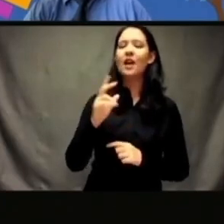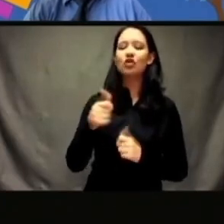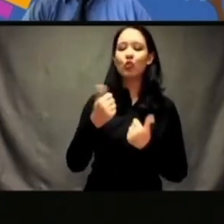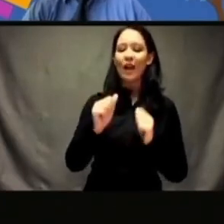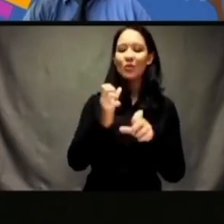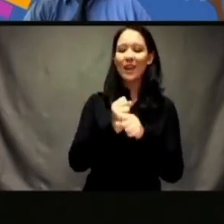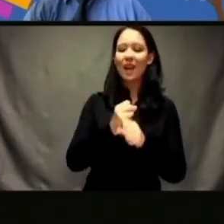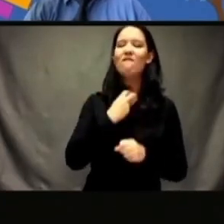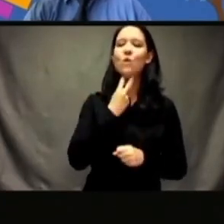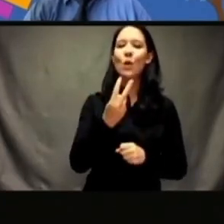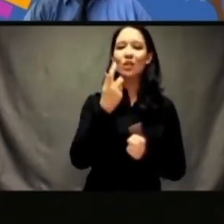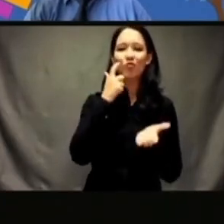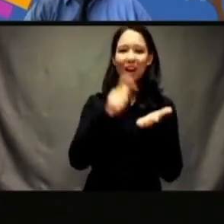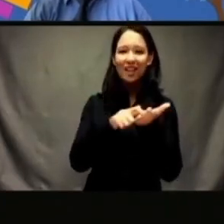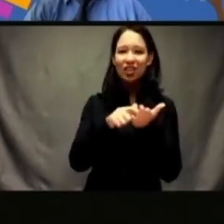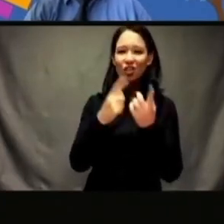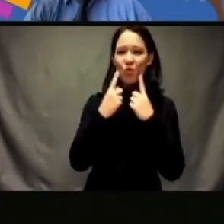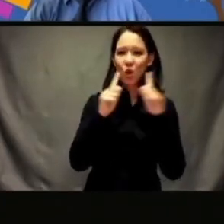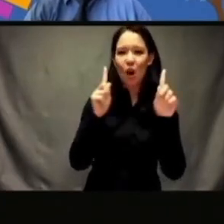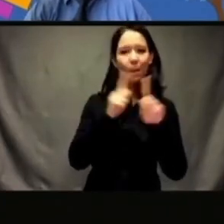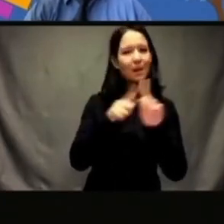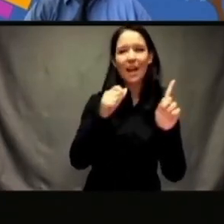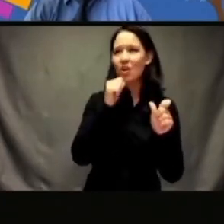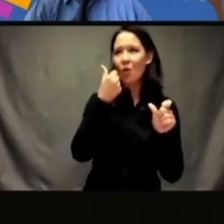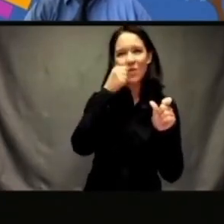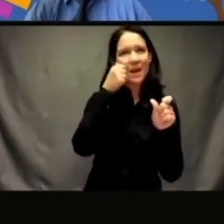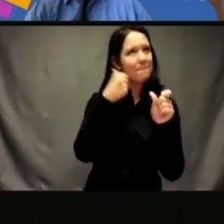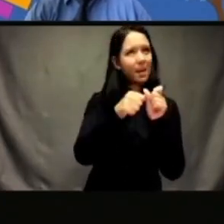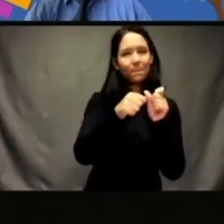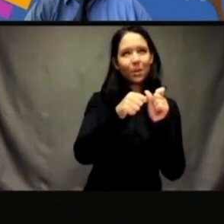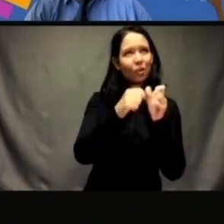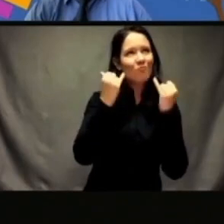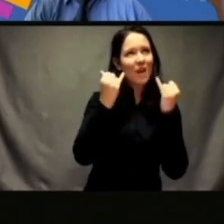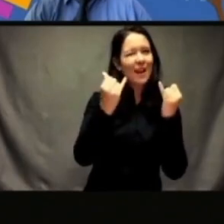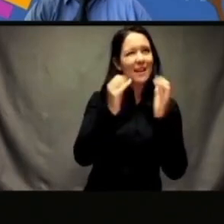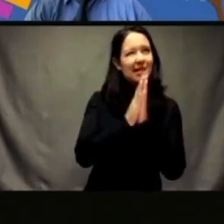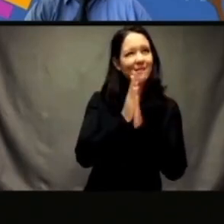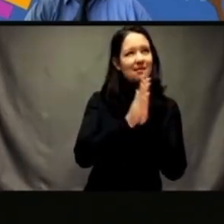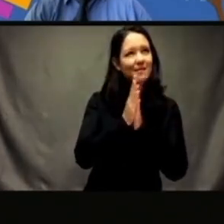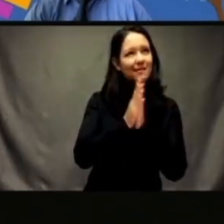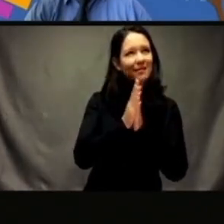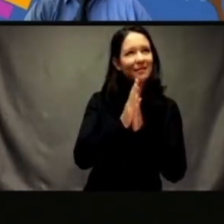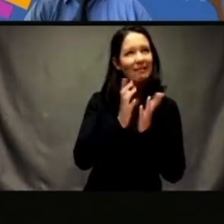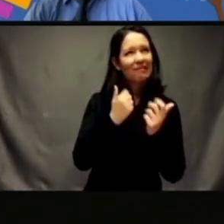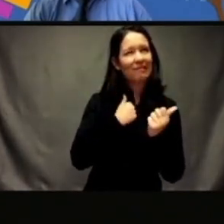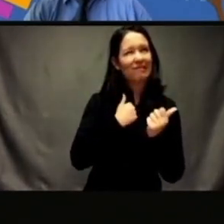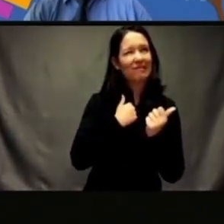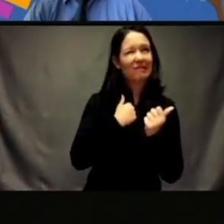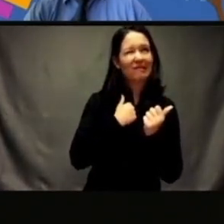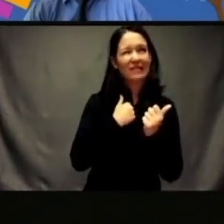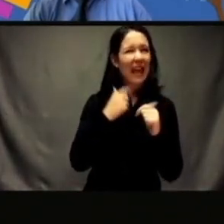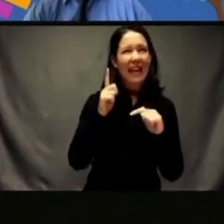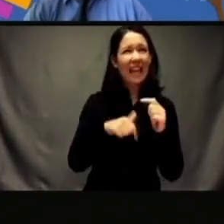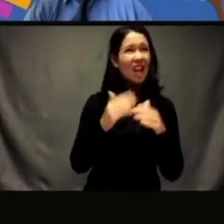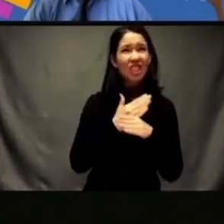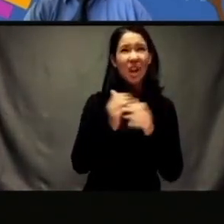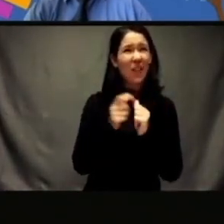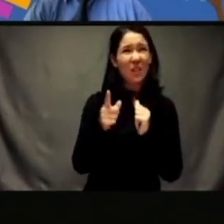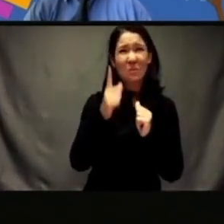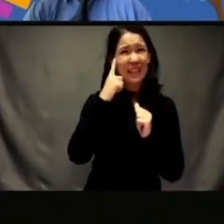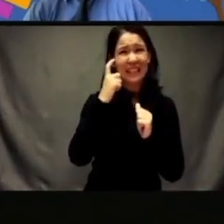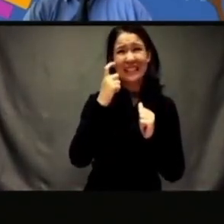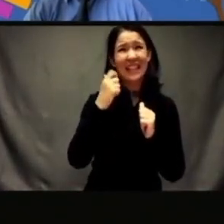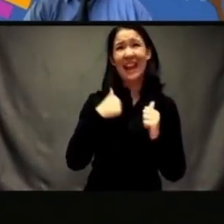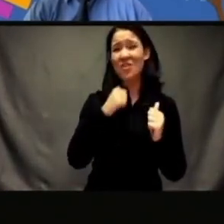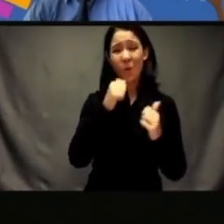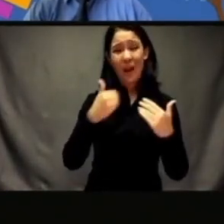like that. But I don't remember right now. I can share that because I don't have it here. Because Okay.